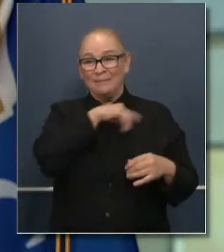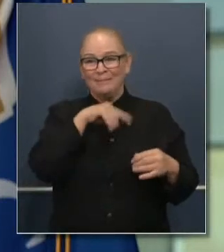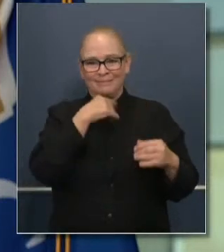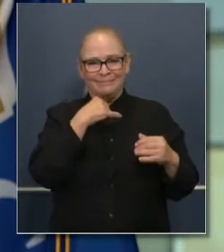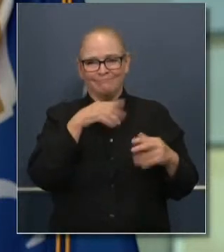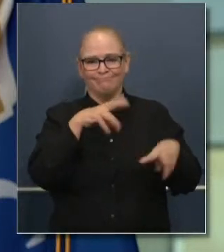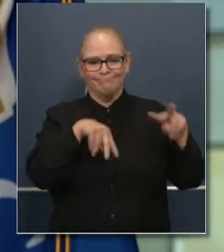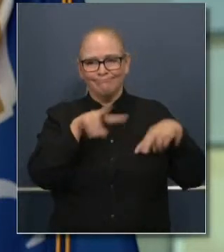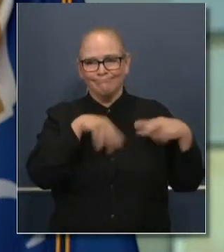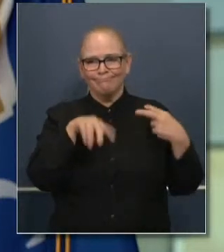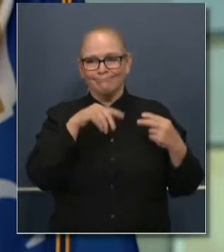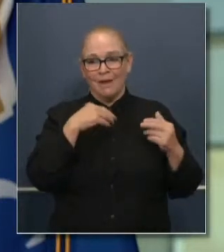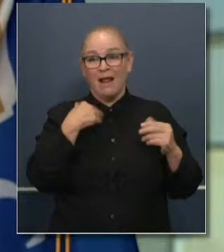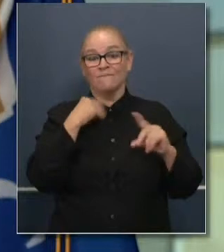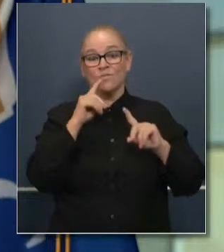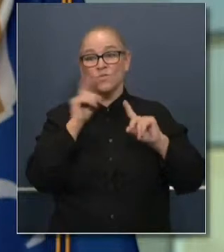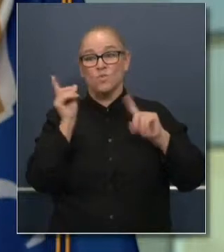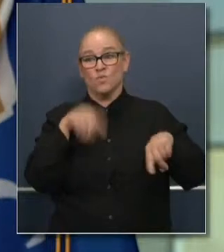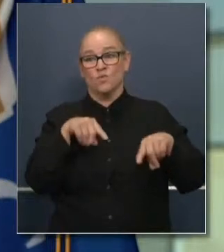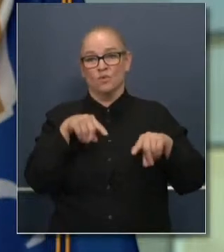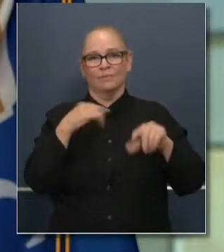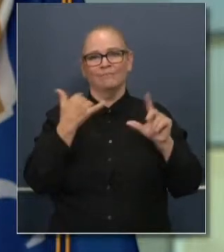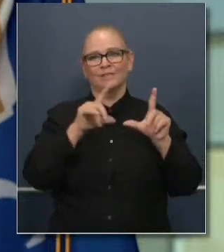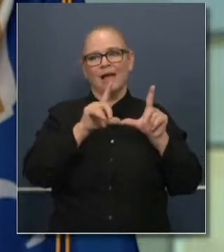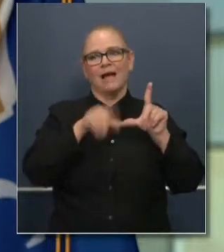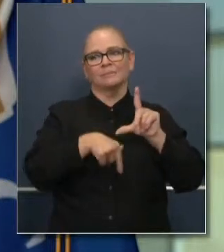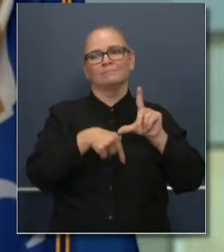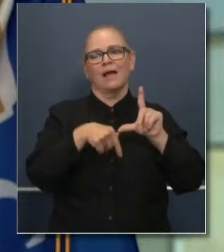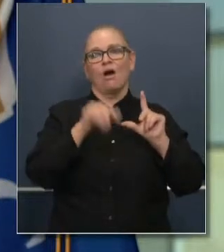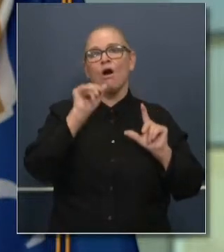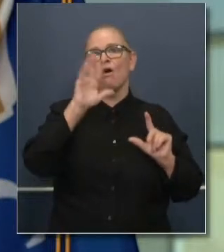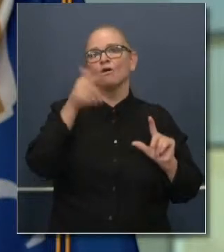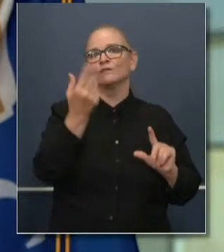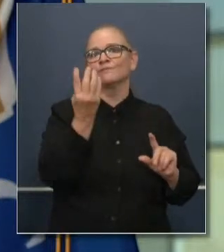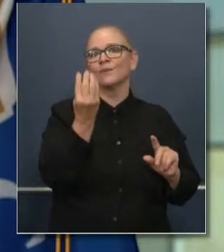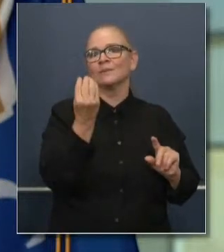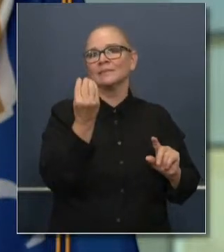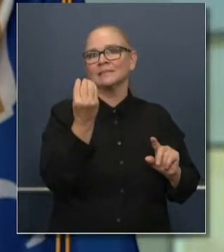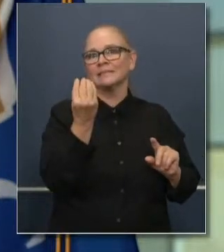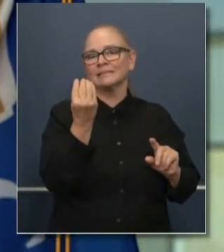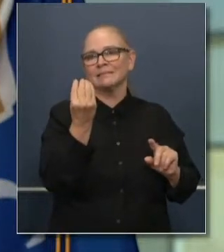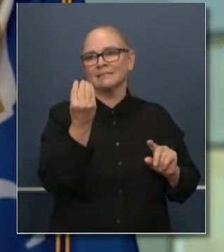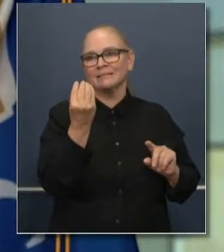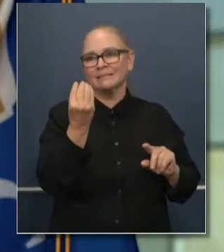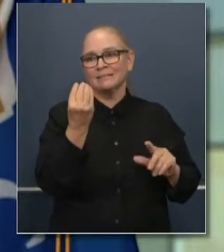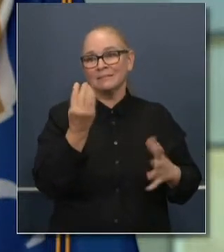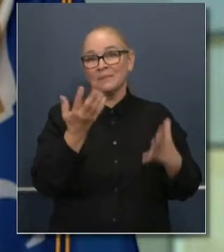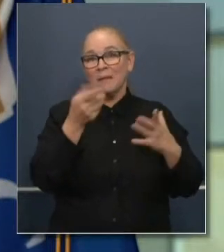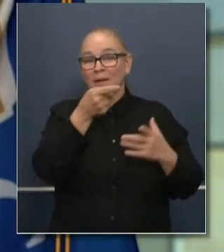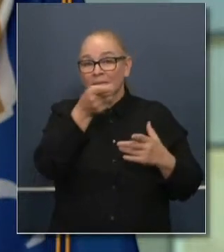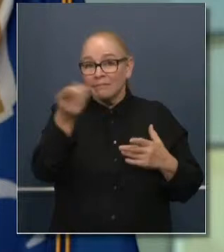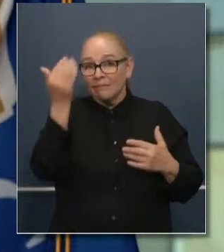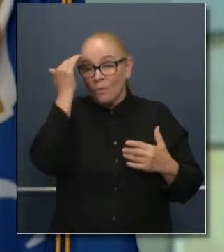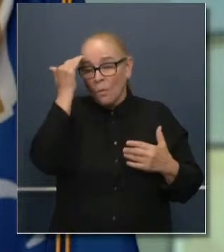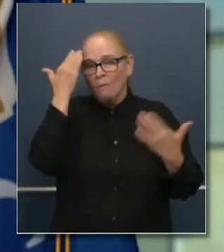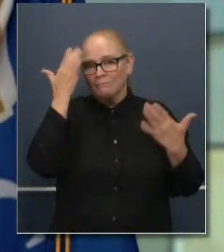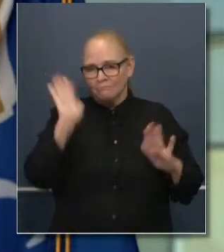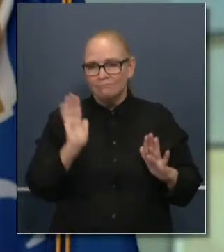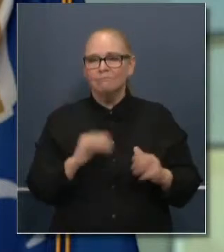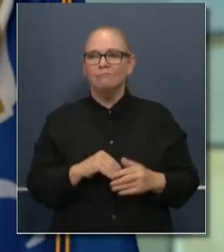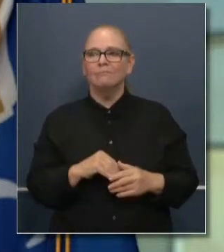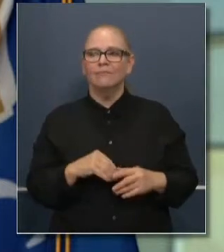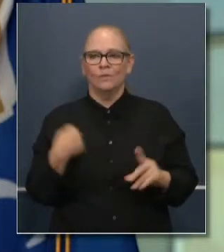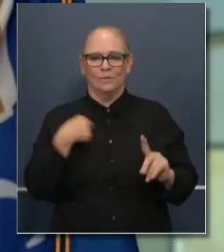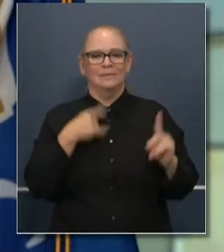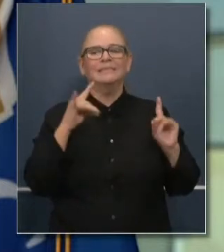currently expires on August 14th. You may be very familiar, others certainly familiar with the executive orders that